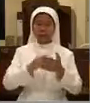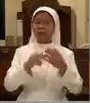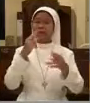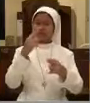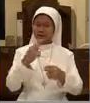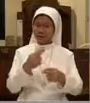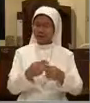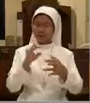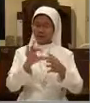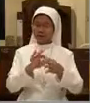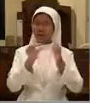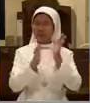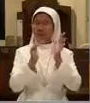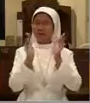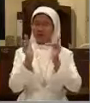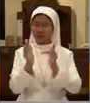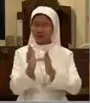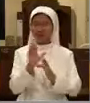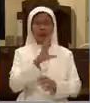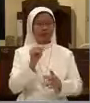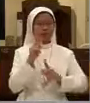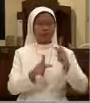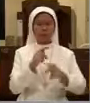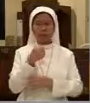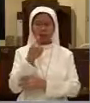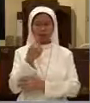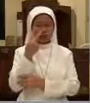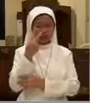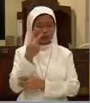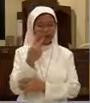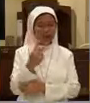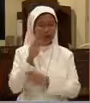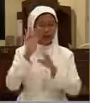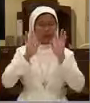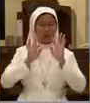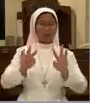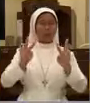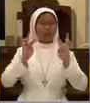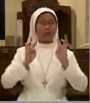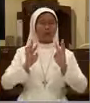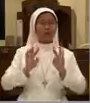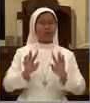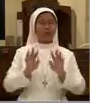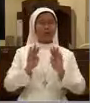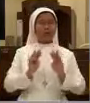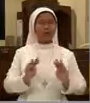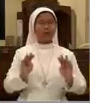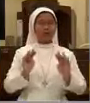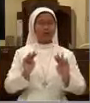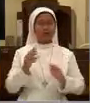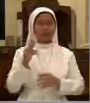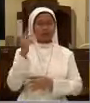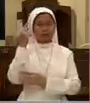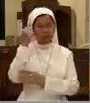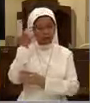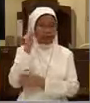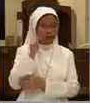Jesus. And the people who saw the miracle thought that he was a